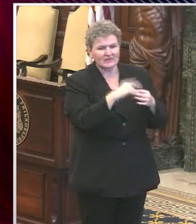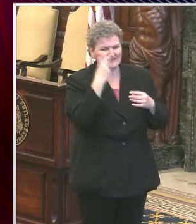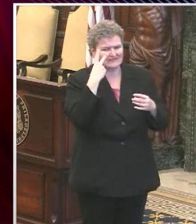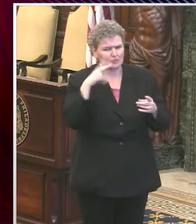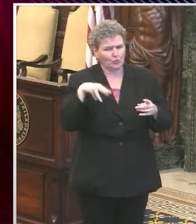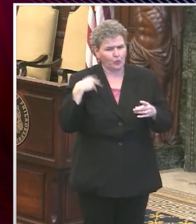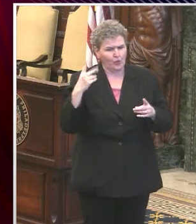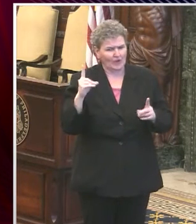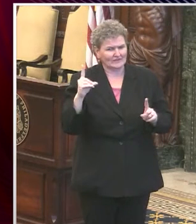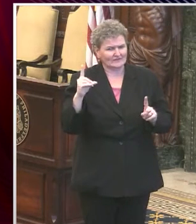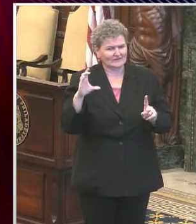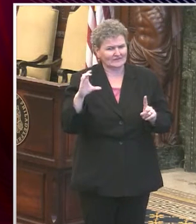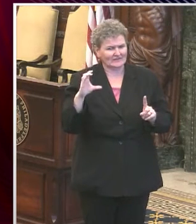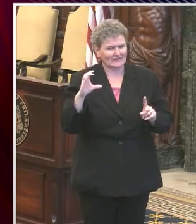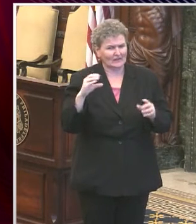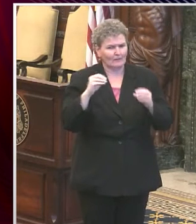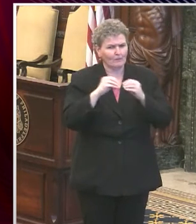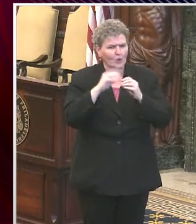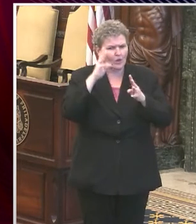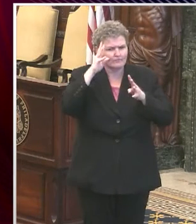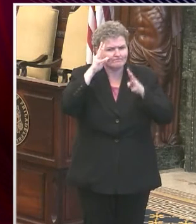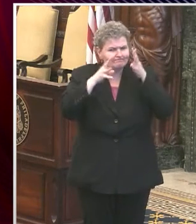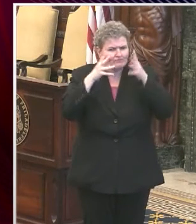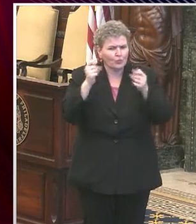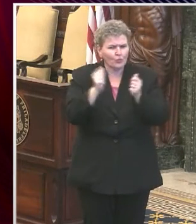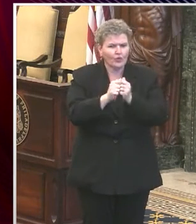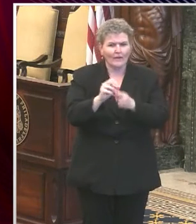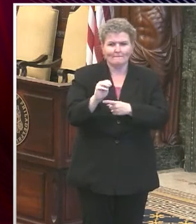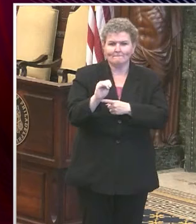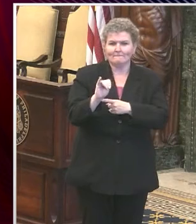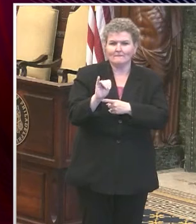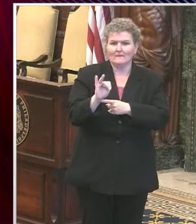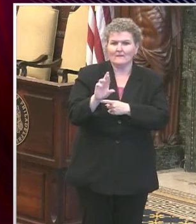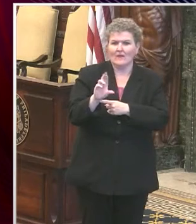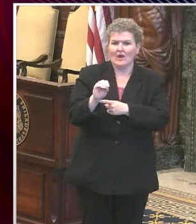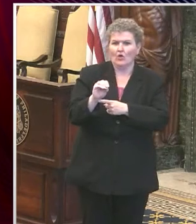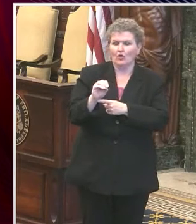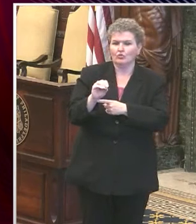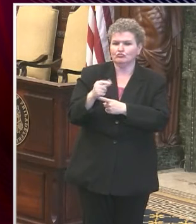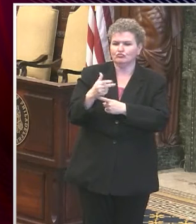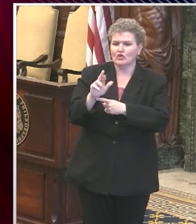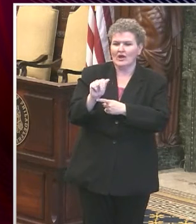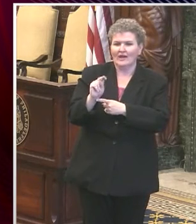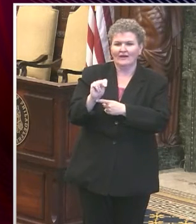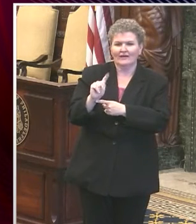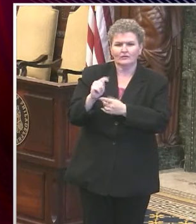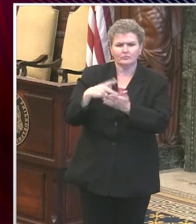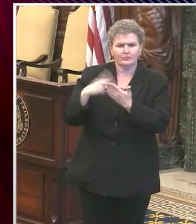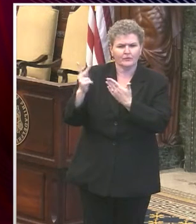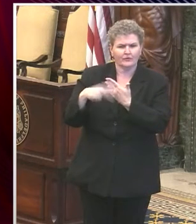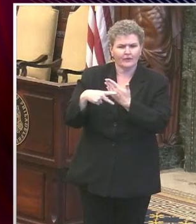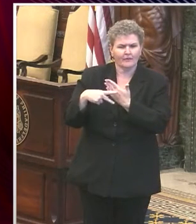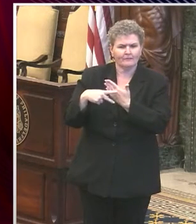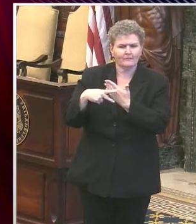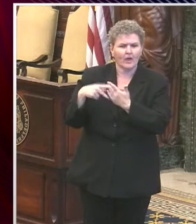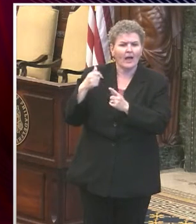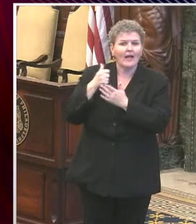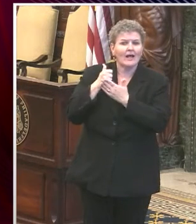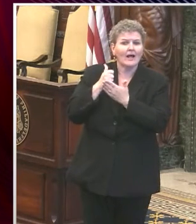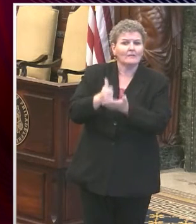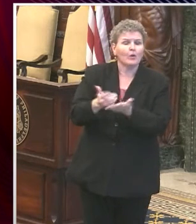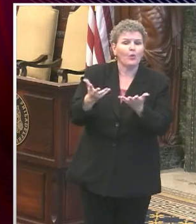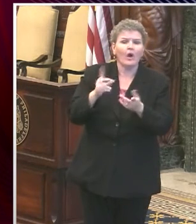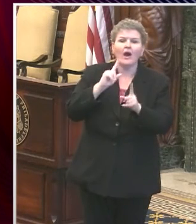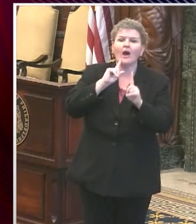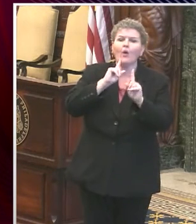D.C. has come up with a micro grant program to help restaurants order outdoor heaters so that they're able to